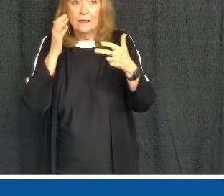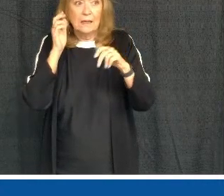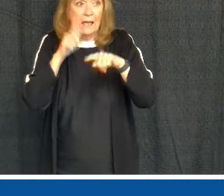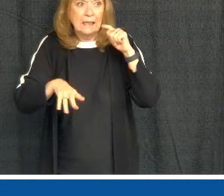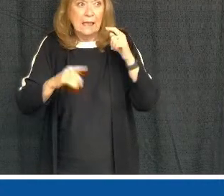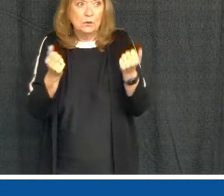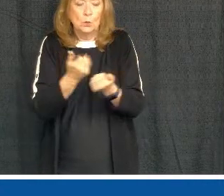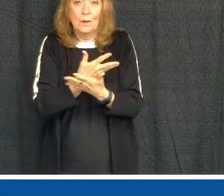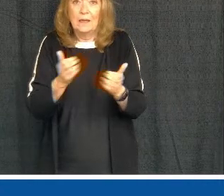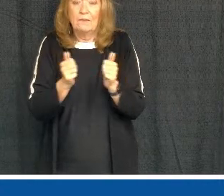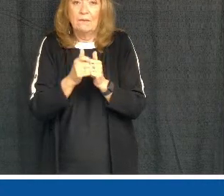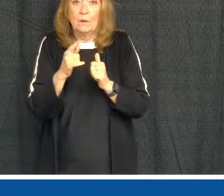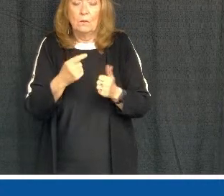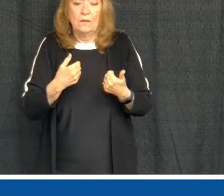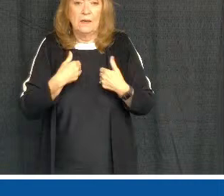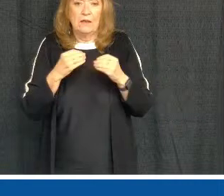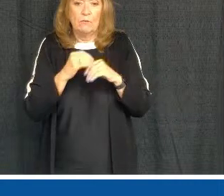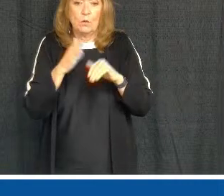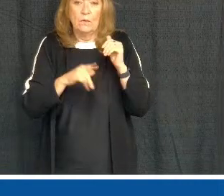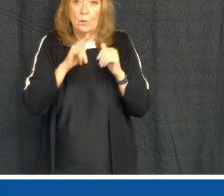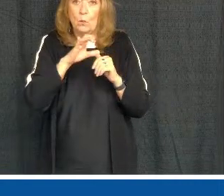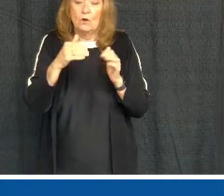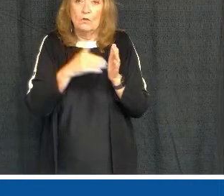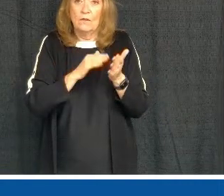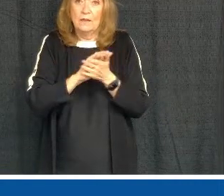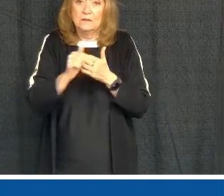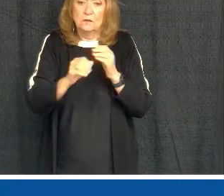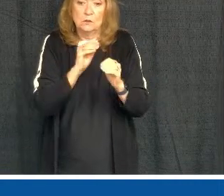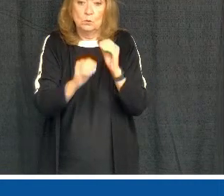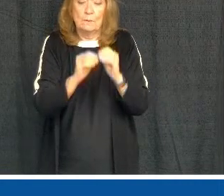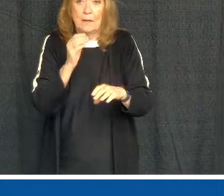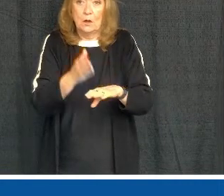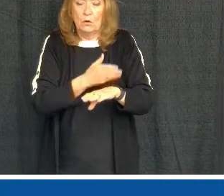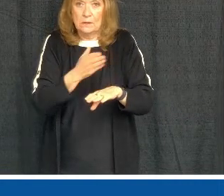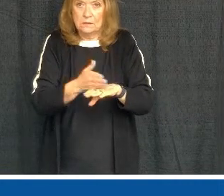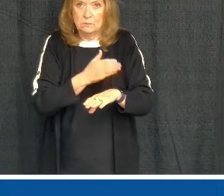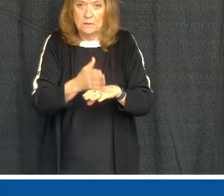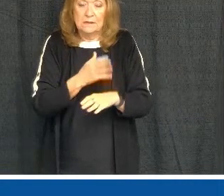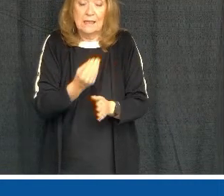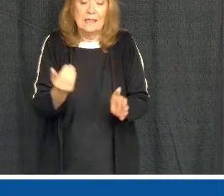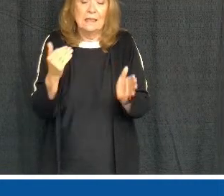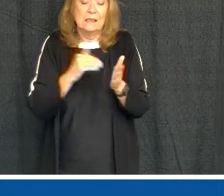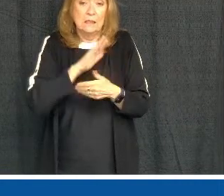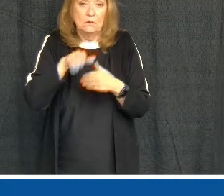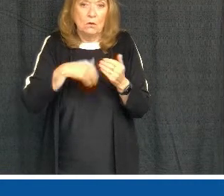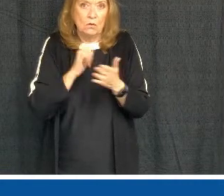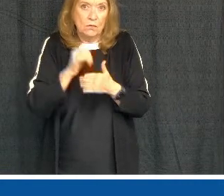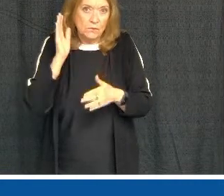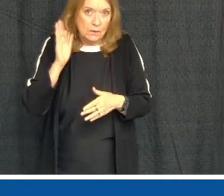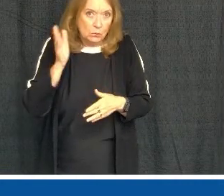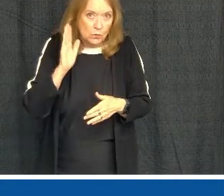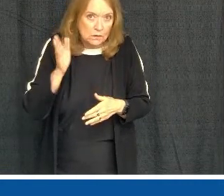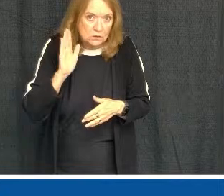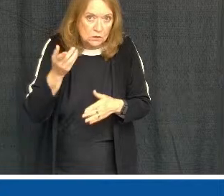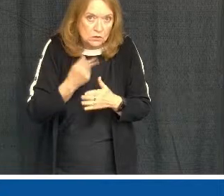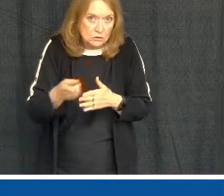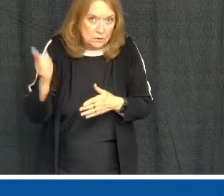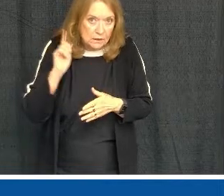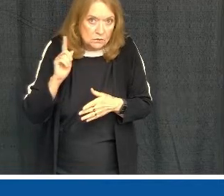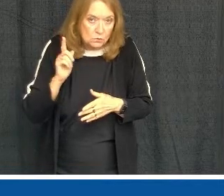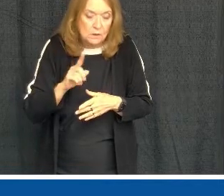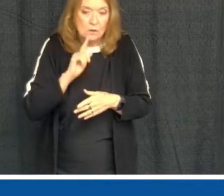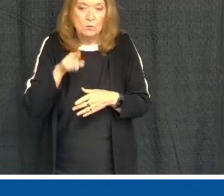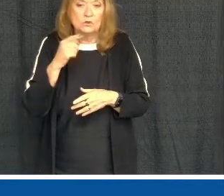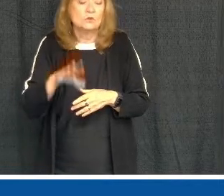it. I have over $100,000 in repair estimates. And again, all that presentation did last week was